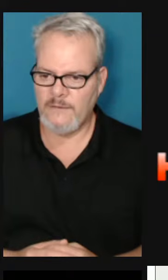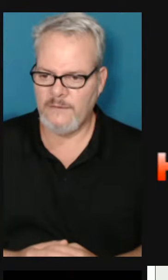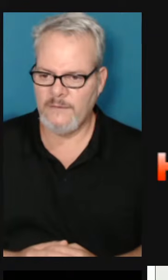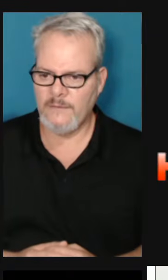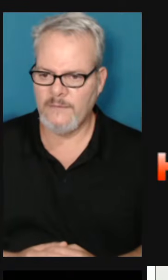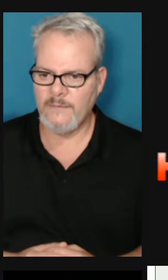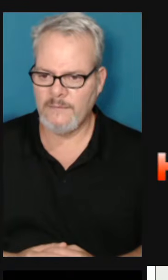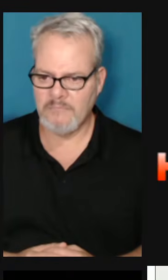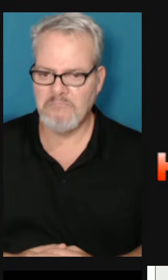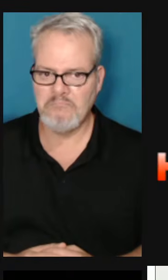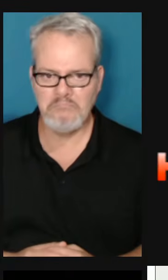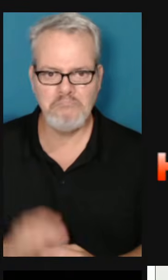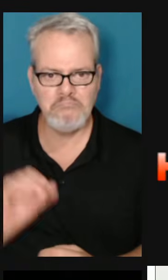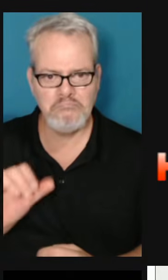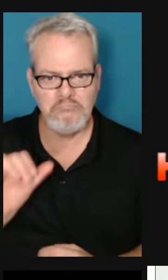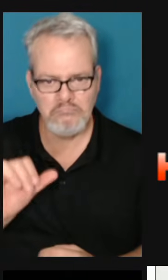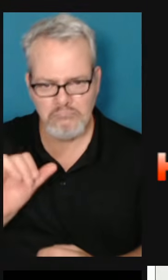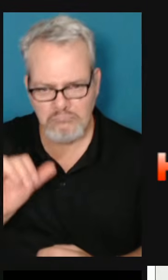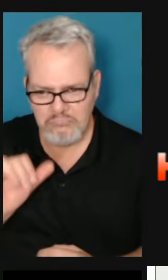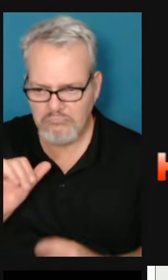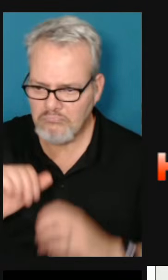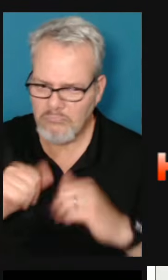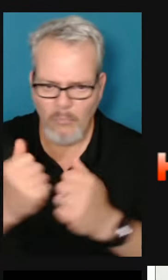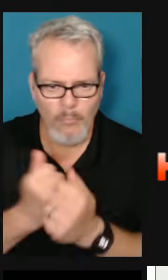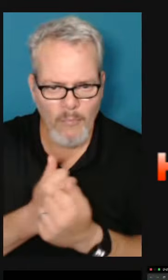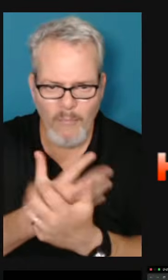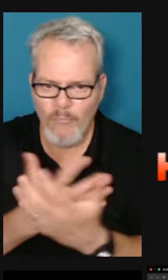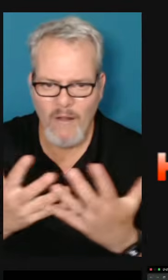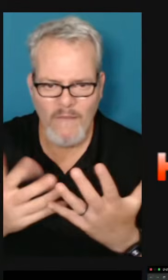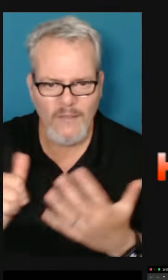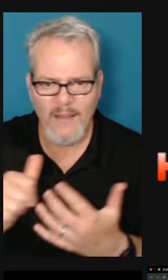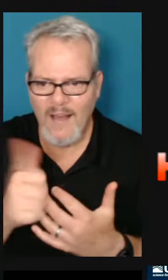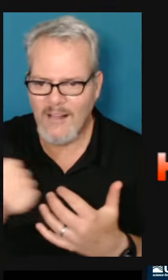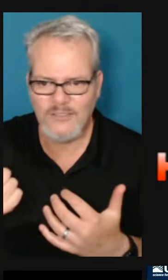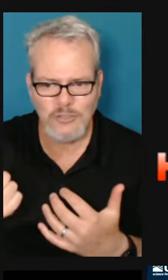So yeah, everything else, I'll just note there,